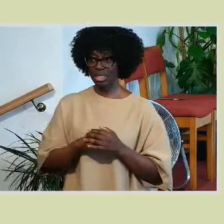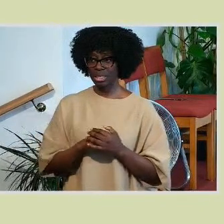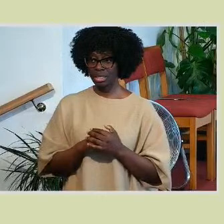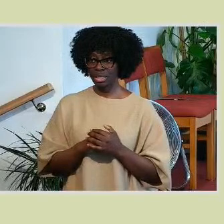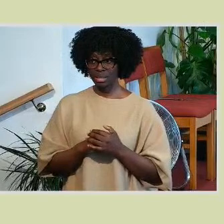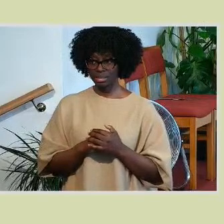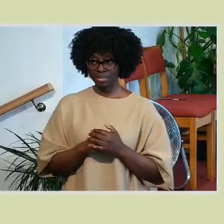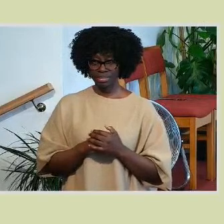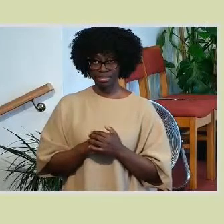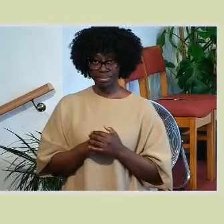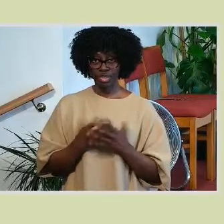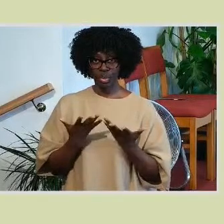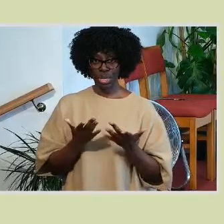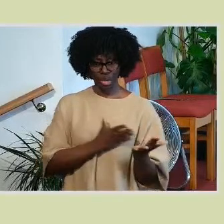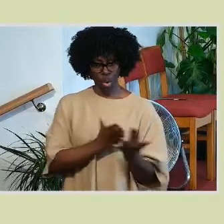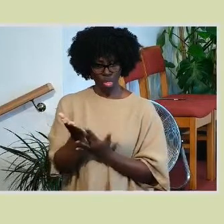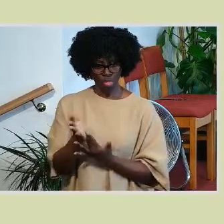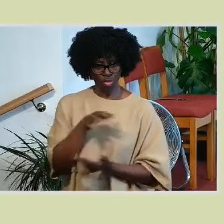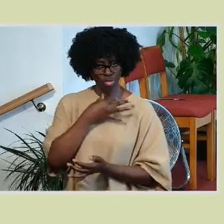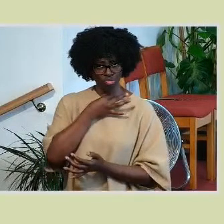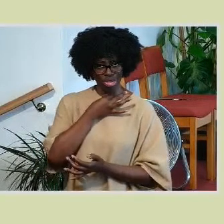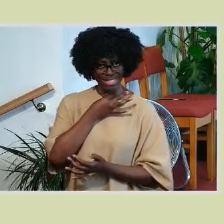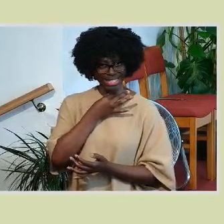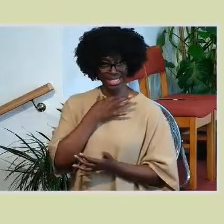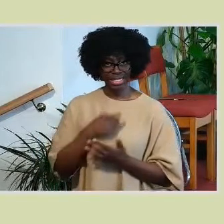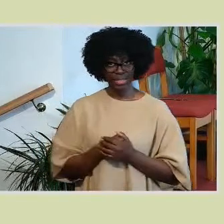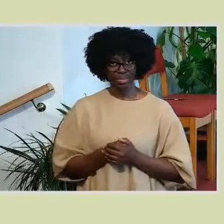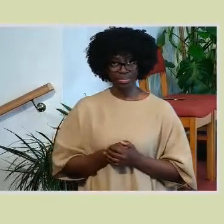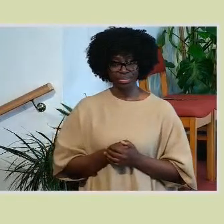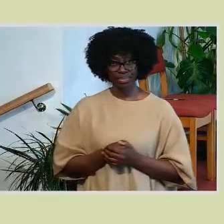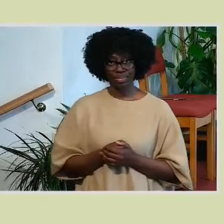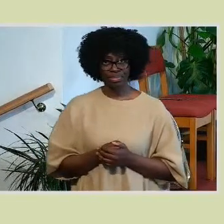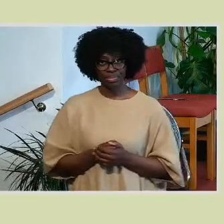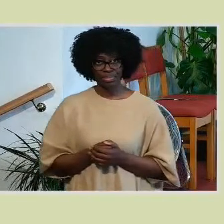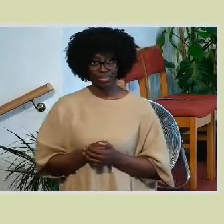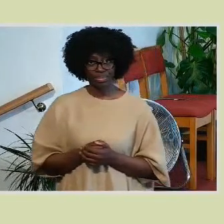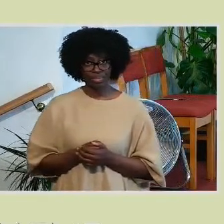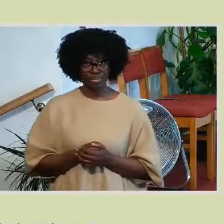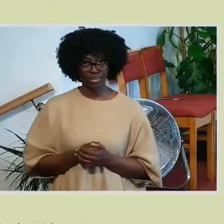go through some of those risk factors and then things that we can do to reduce them.